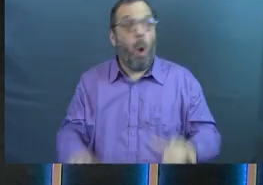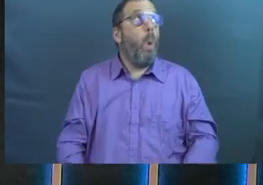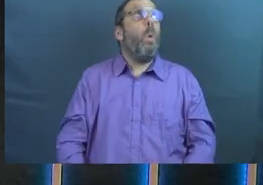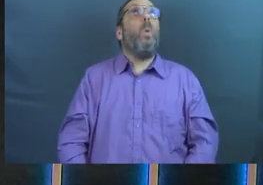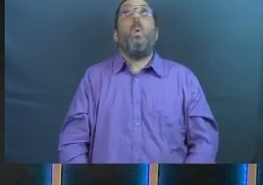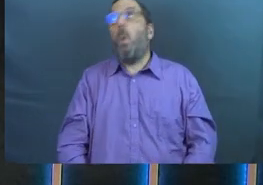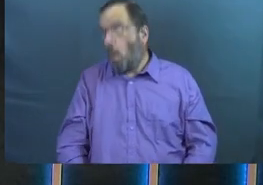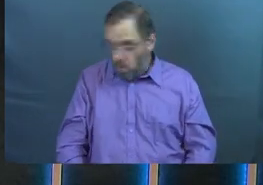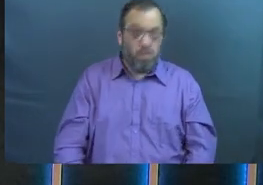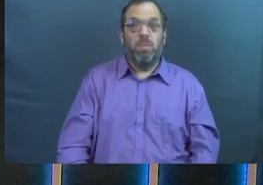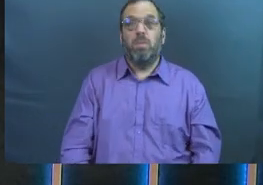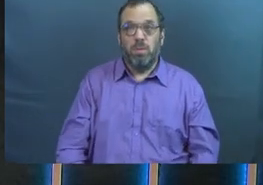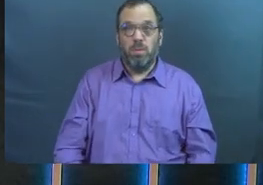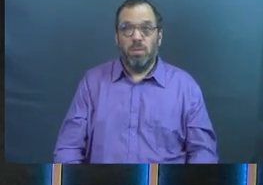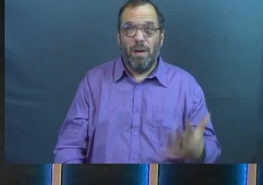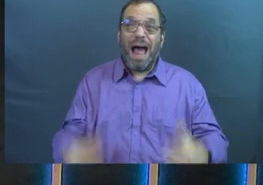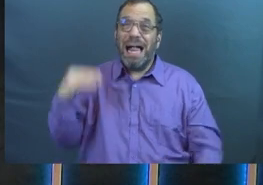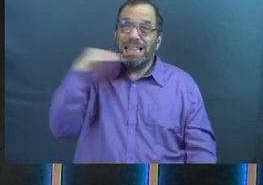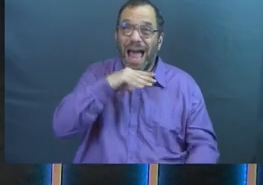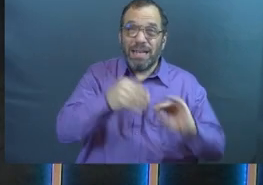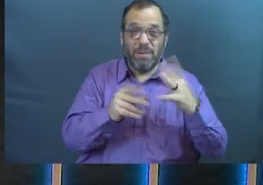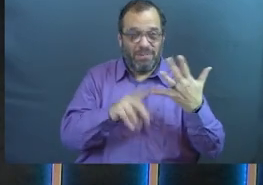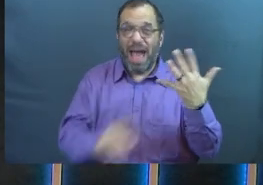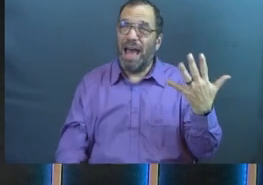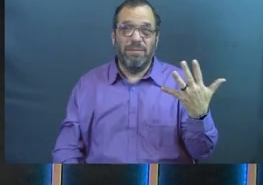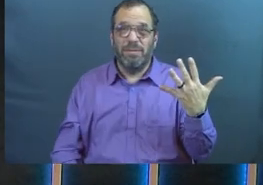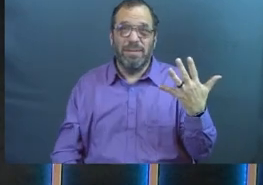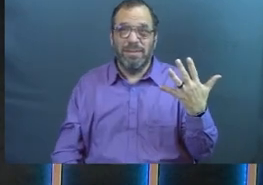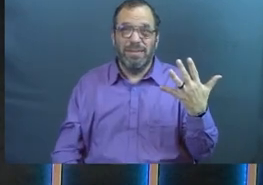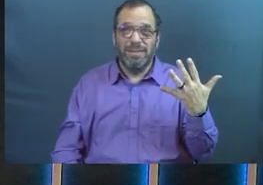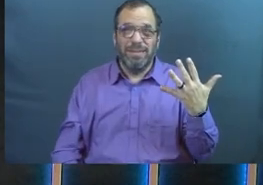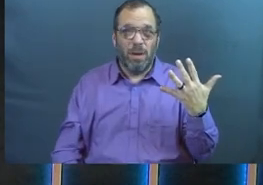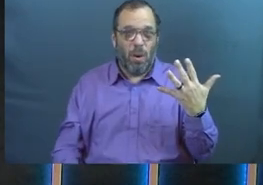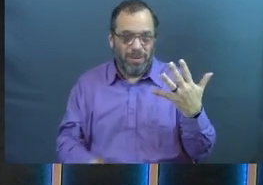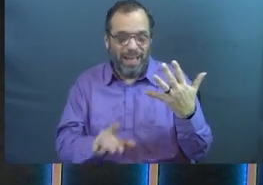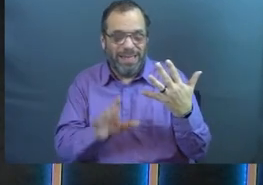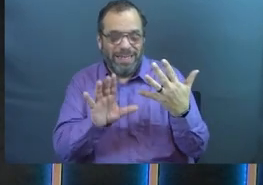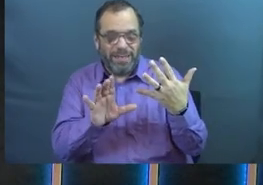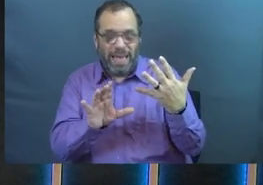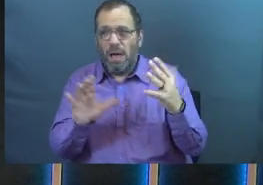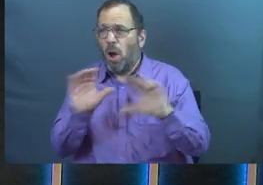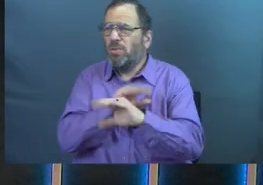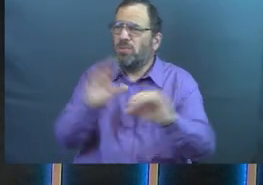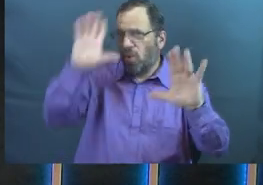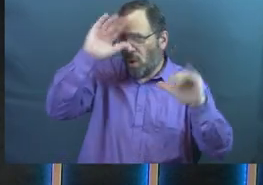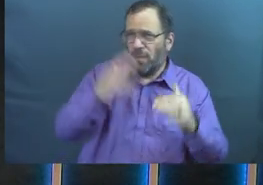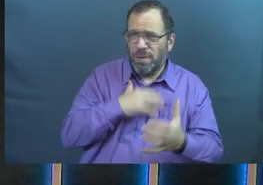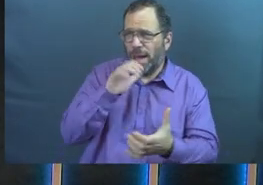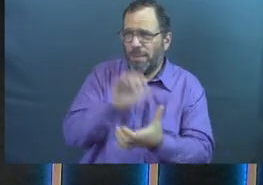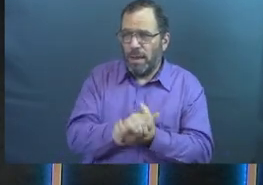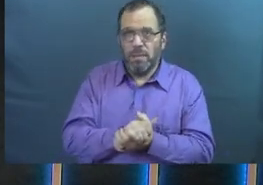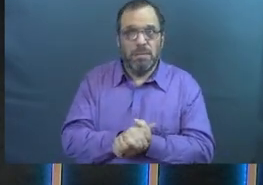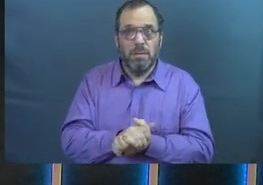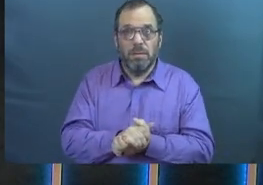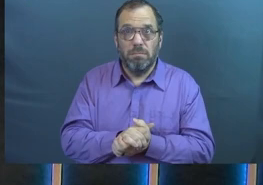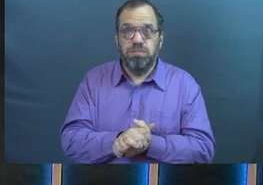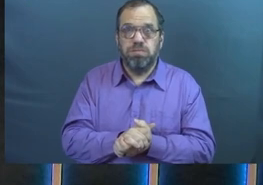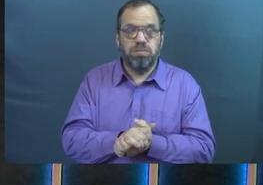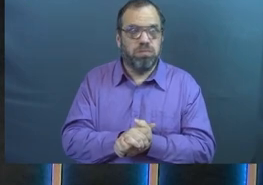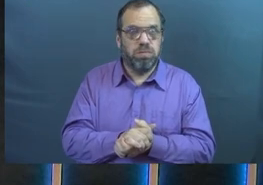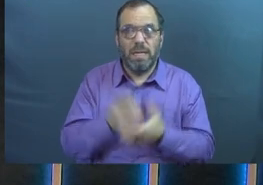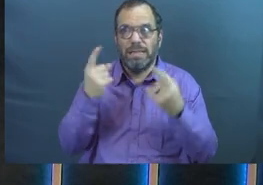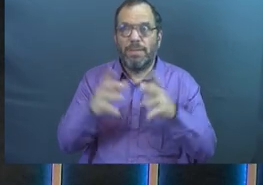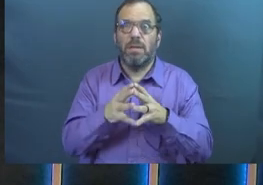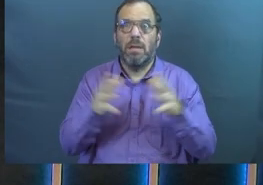Woo! Lie number 5. Got just one more after this. There's no hope for my marriage. This takes a lot of forms.